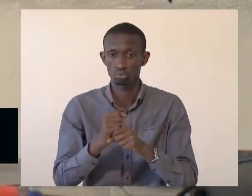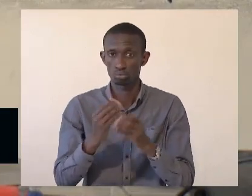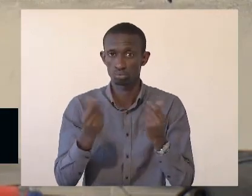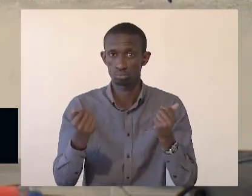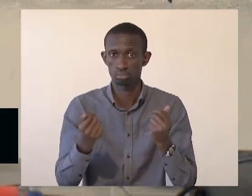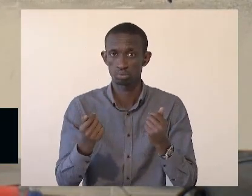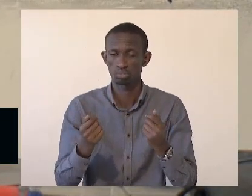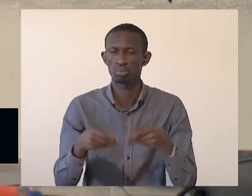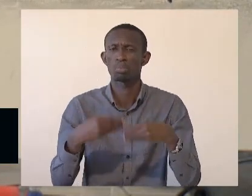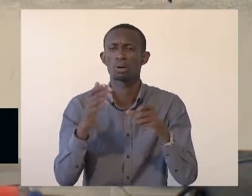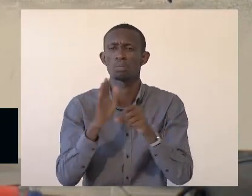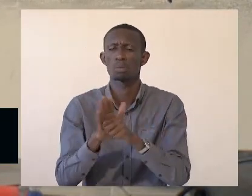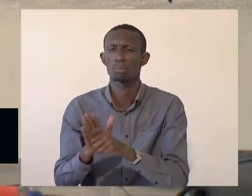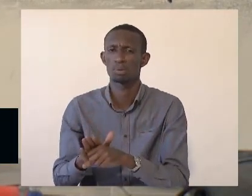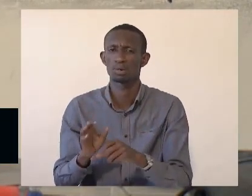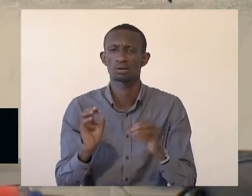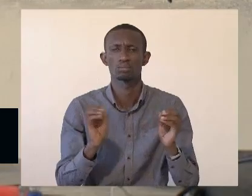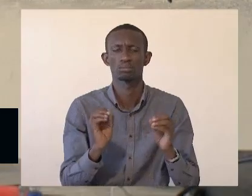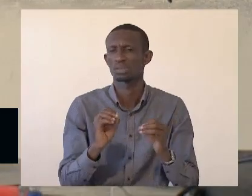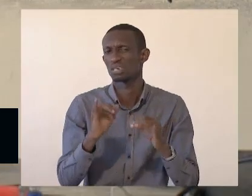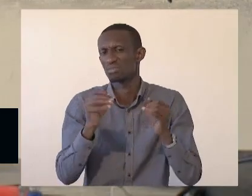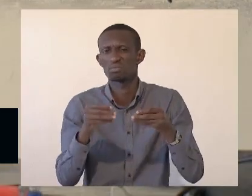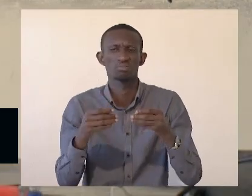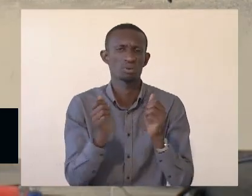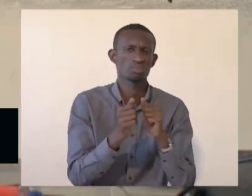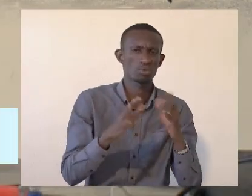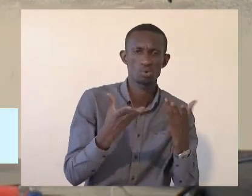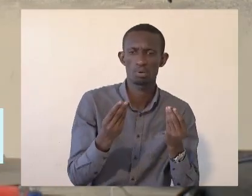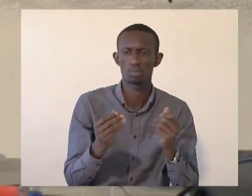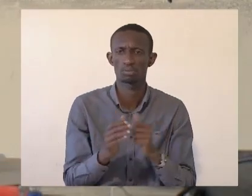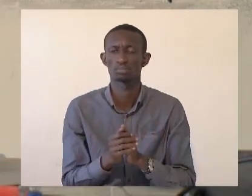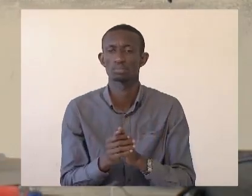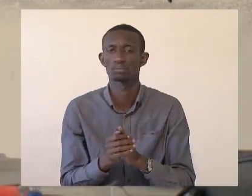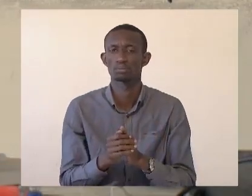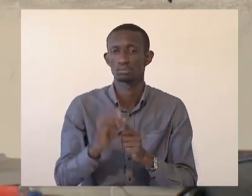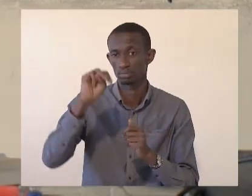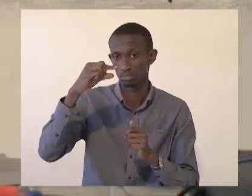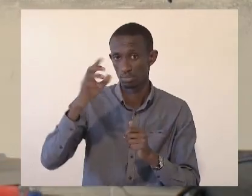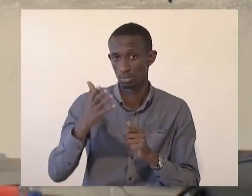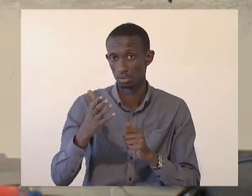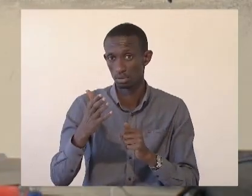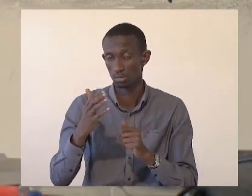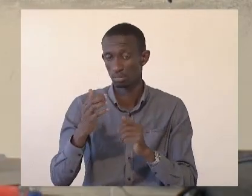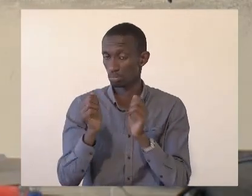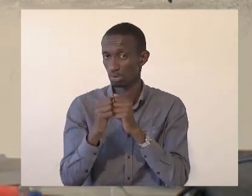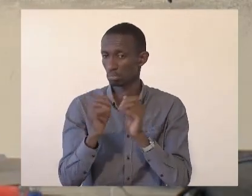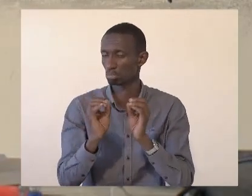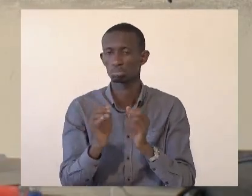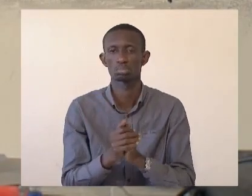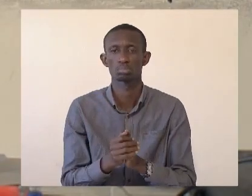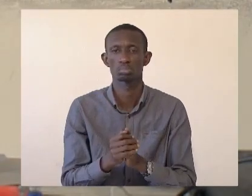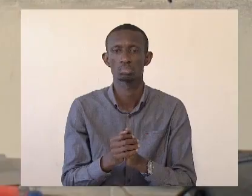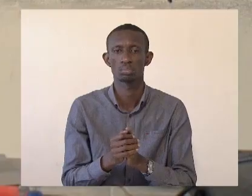don't give too much importance on whether they are soluble or not. Magnesium carbonate is not soluble. But because